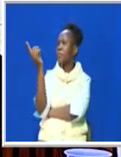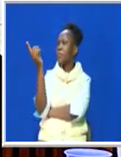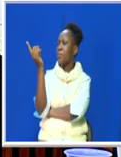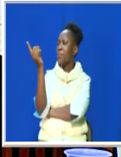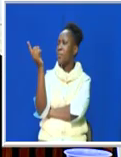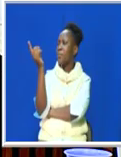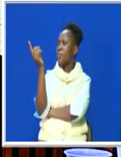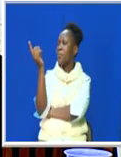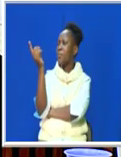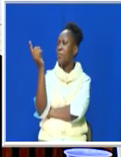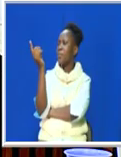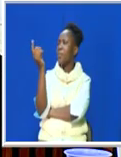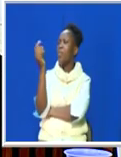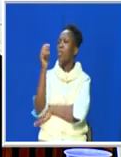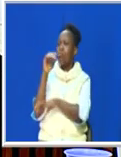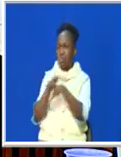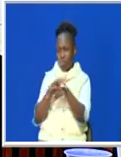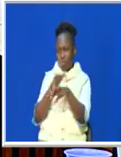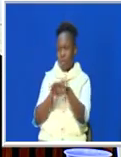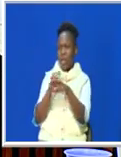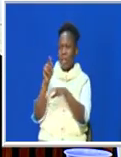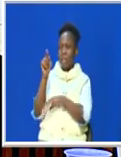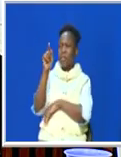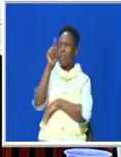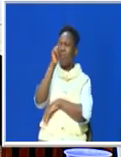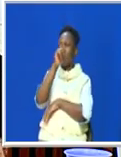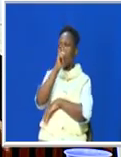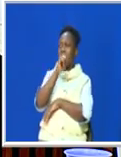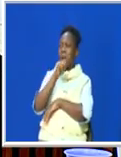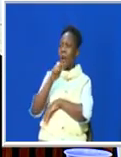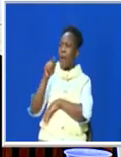Correct. It is a circle.